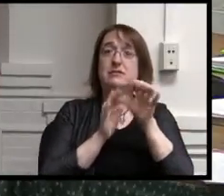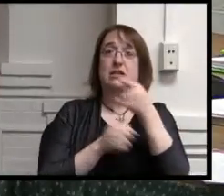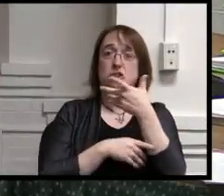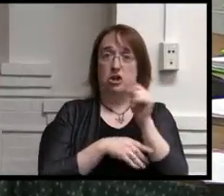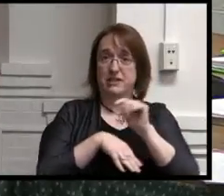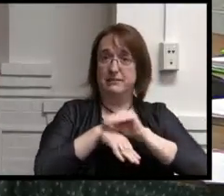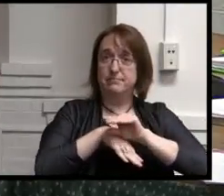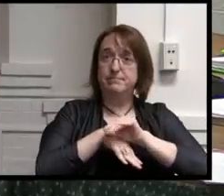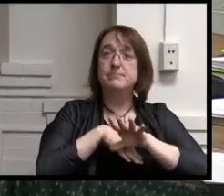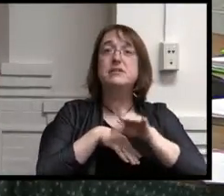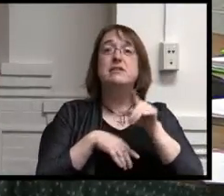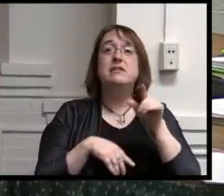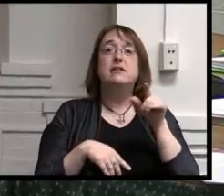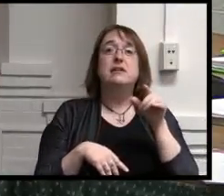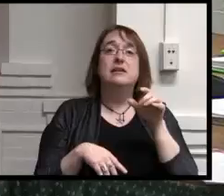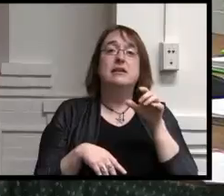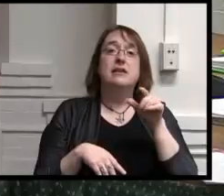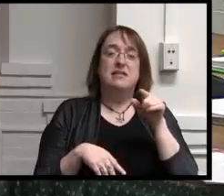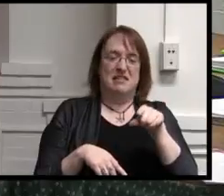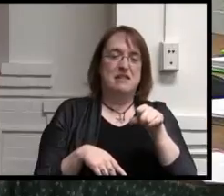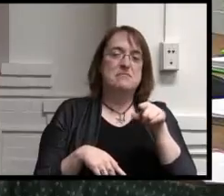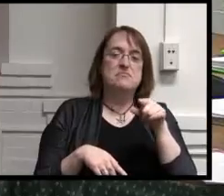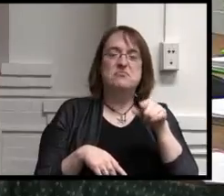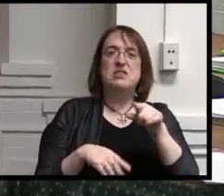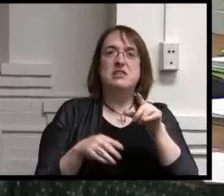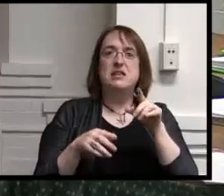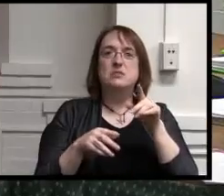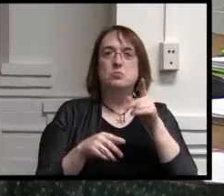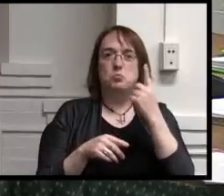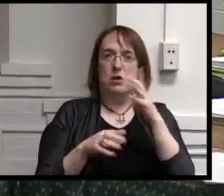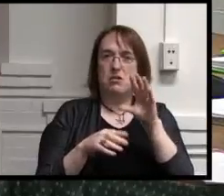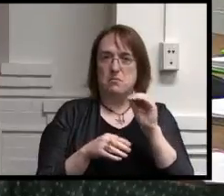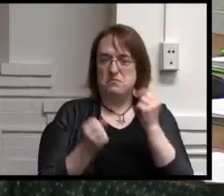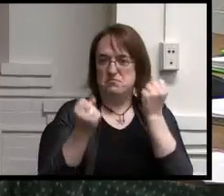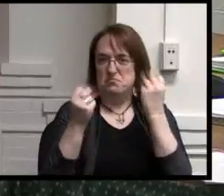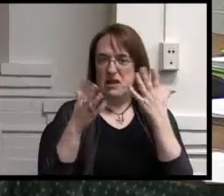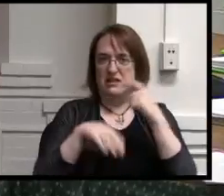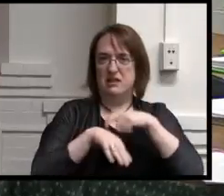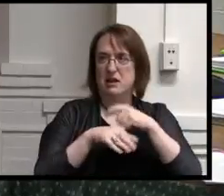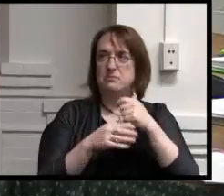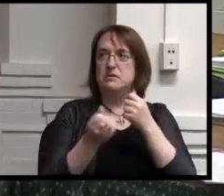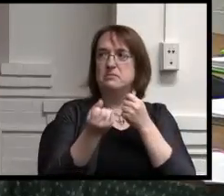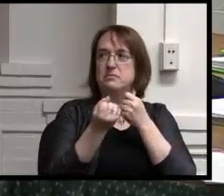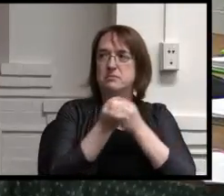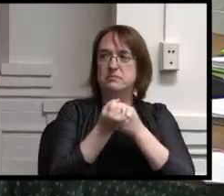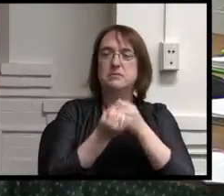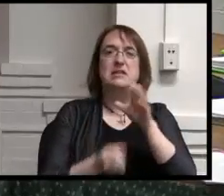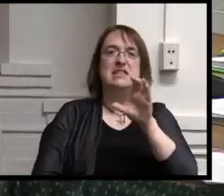Managed Services is who has performed this work for the town. And over a period of months in their initial